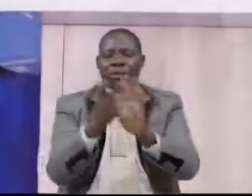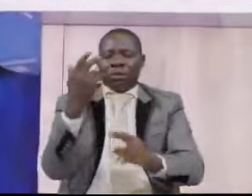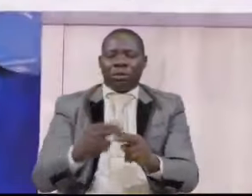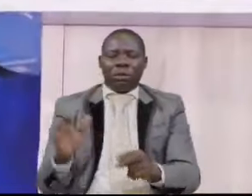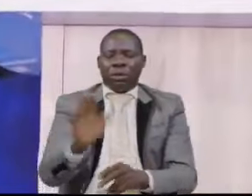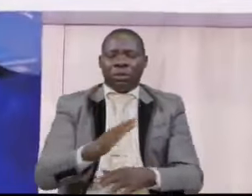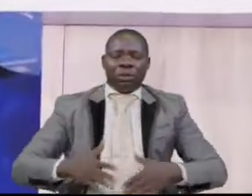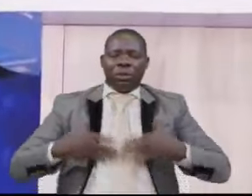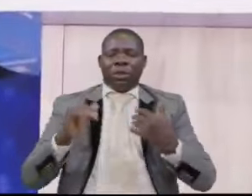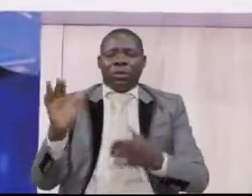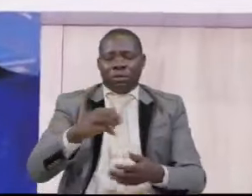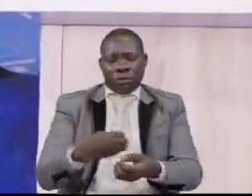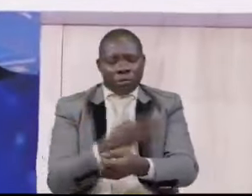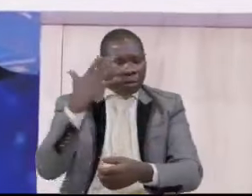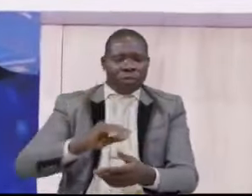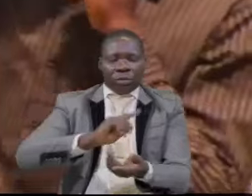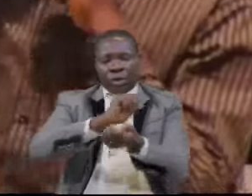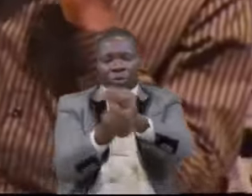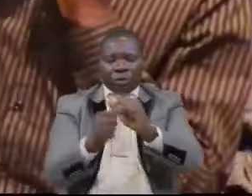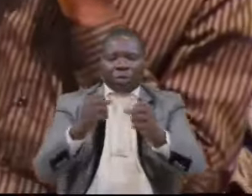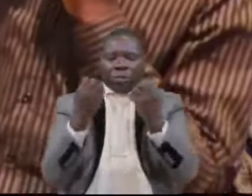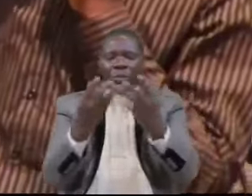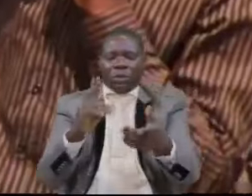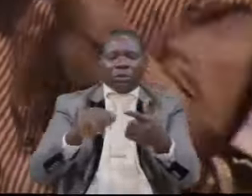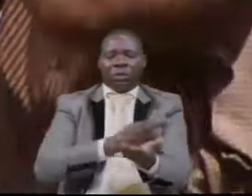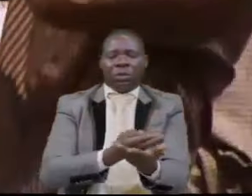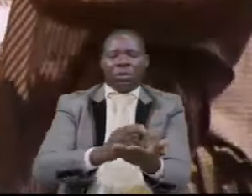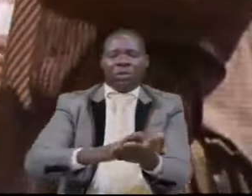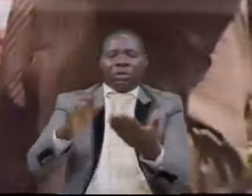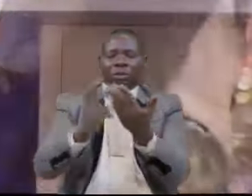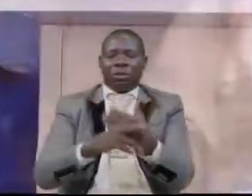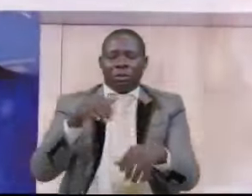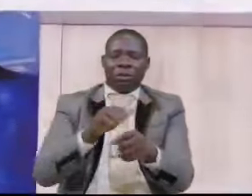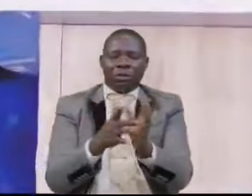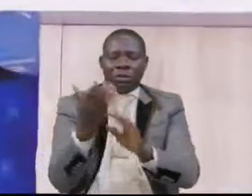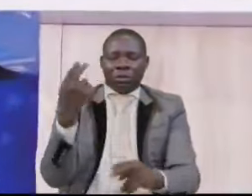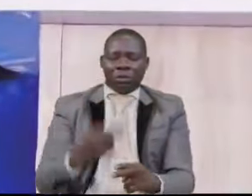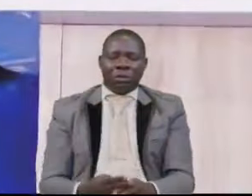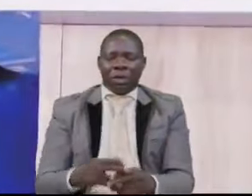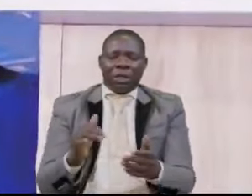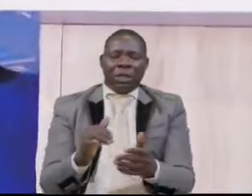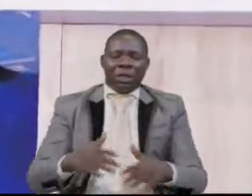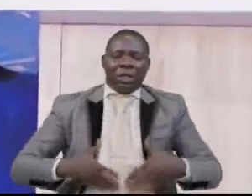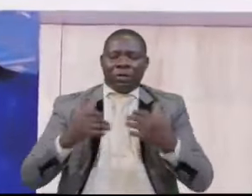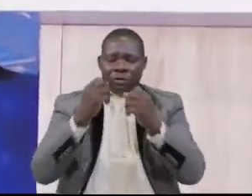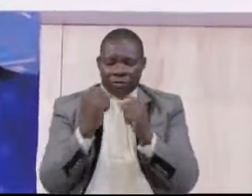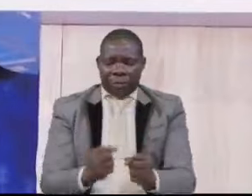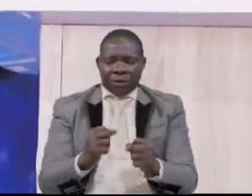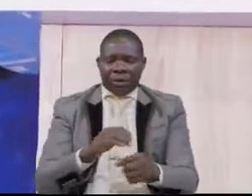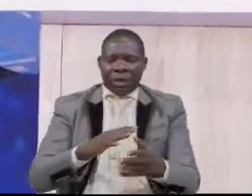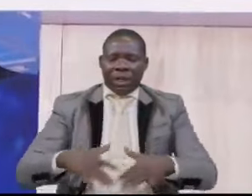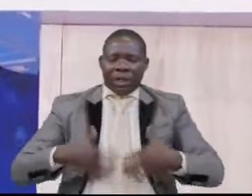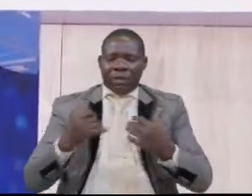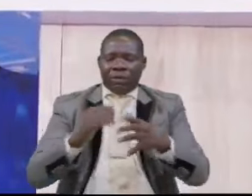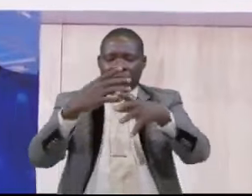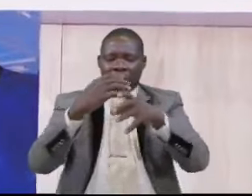many to righteousness. Life of strength, life of power, life of achievement,